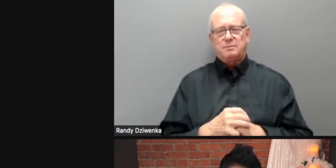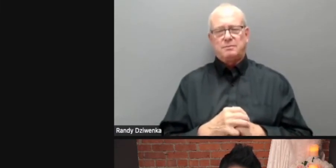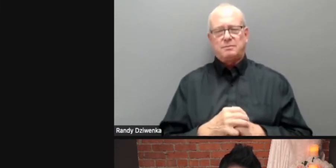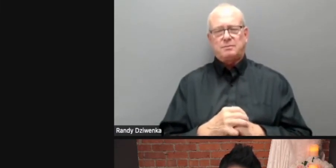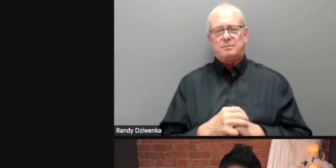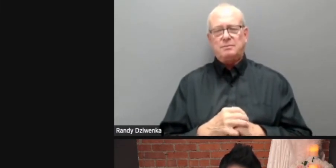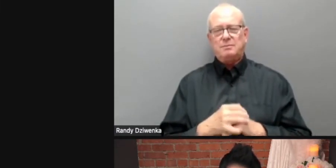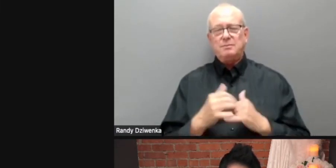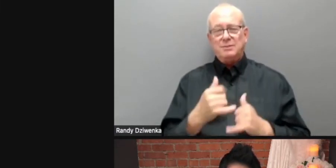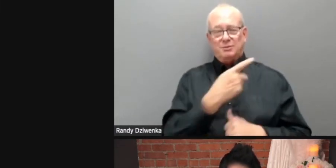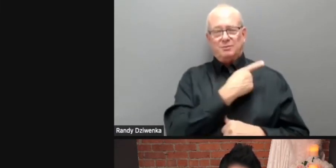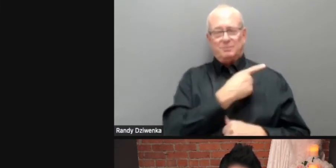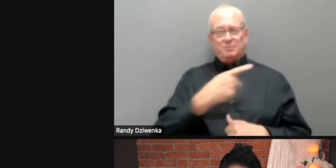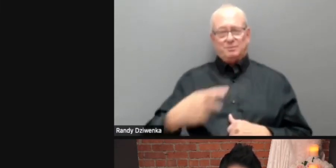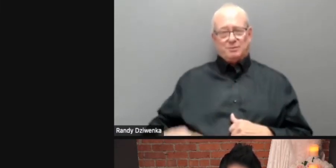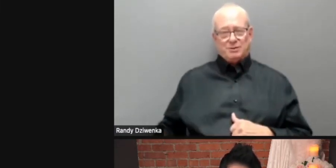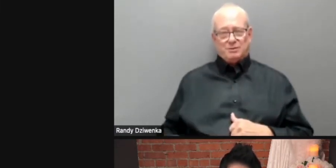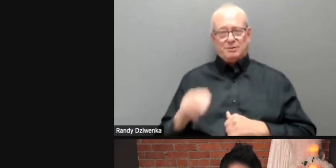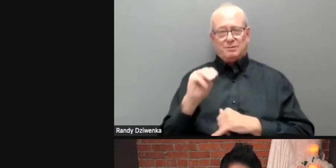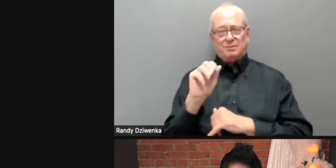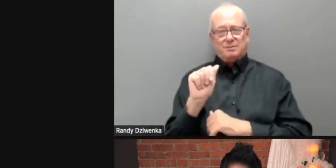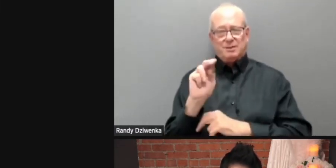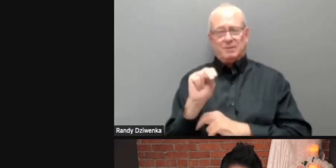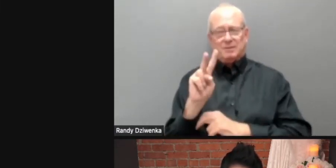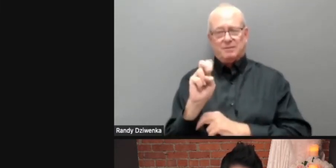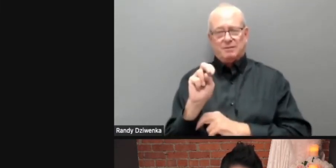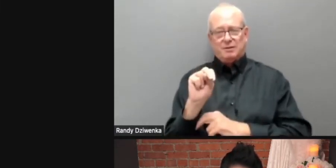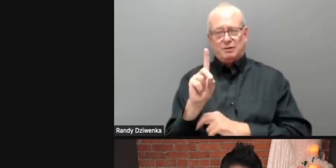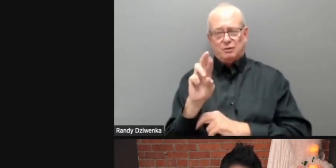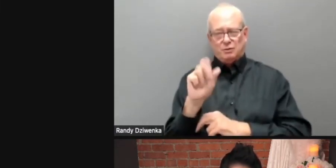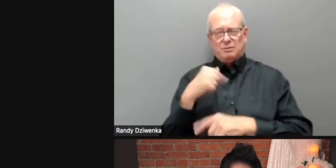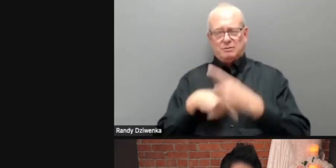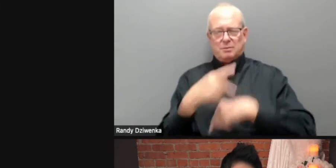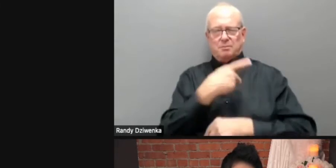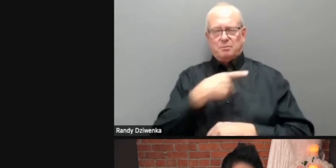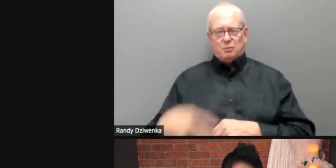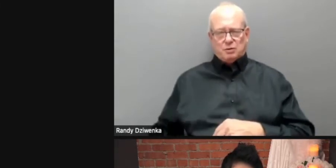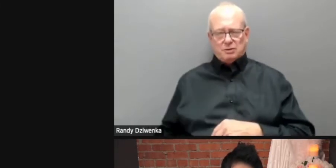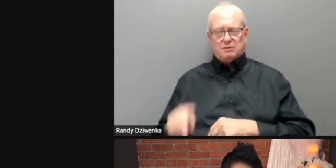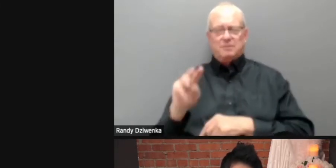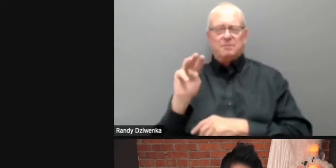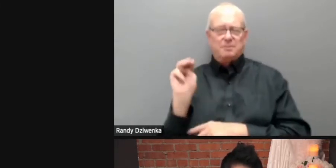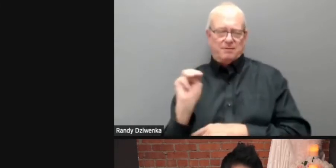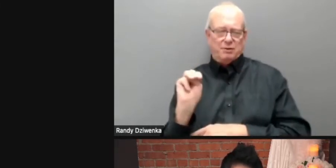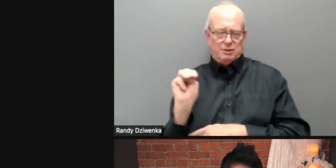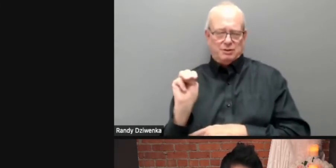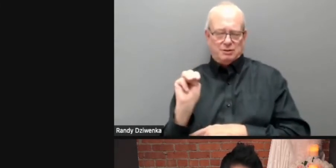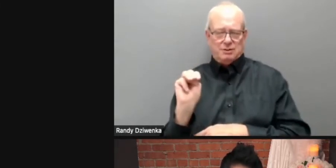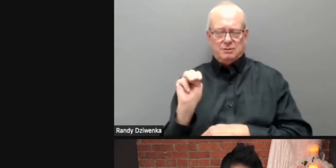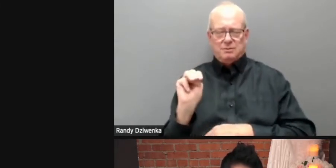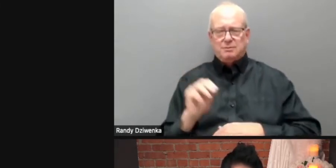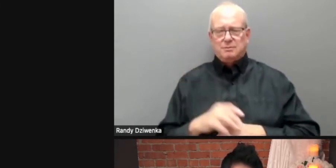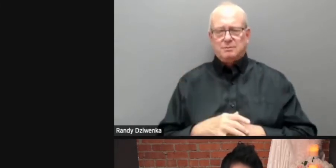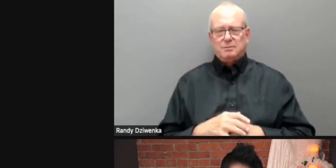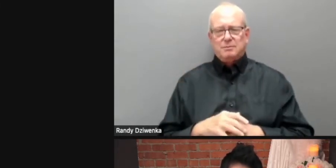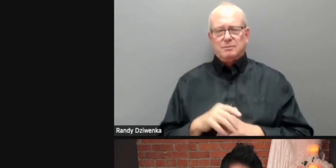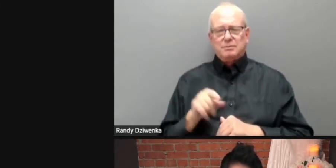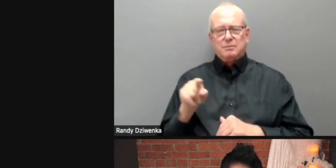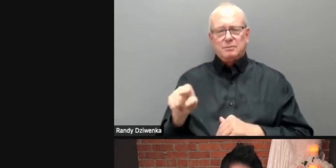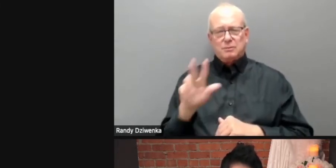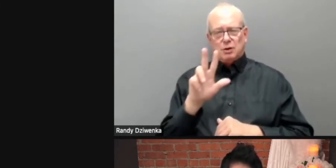Singh Gohil is the Crown Prince of Rajpipla in India and is the 39th direct descendant of